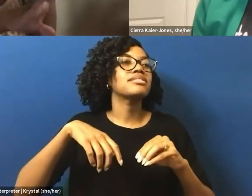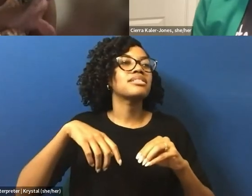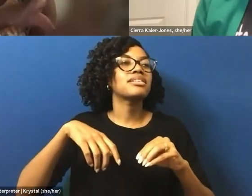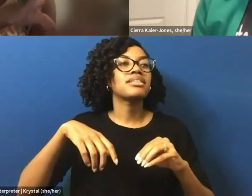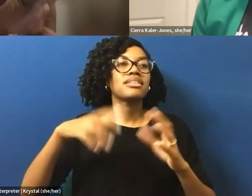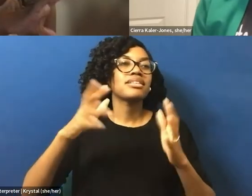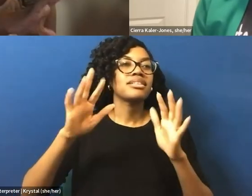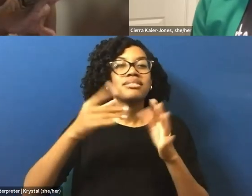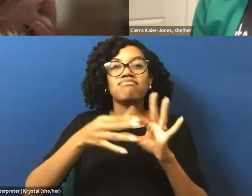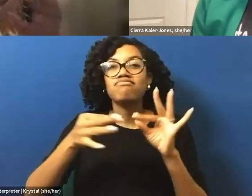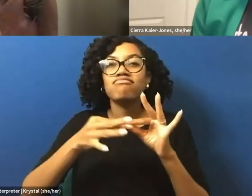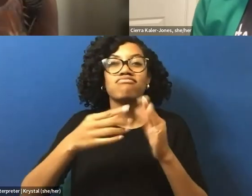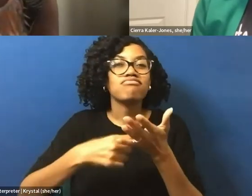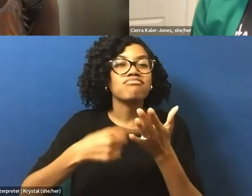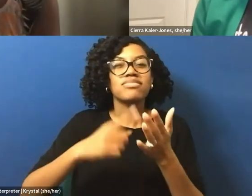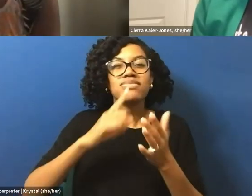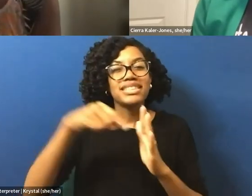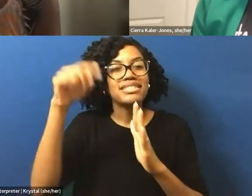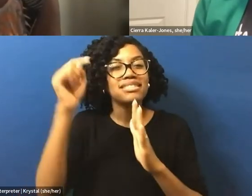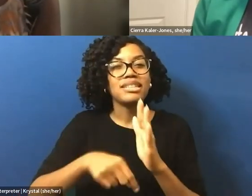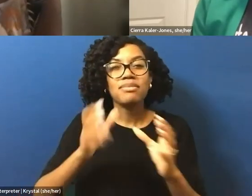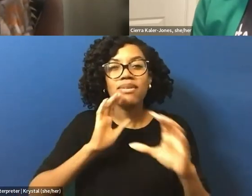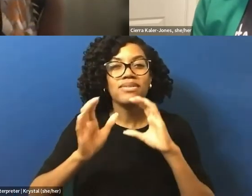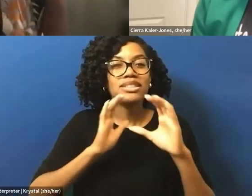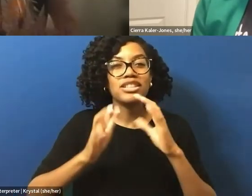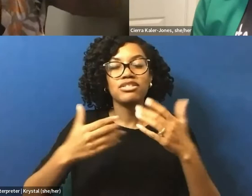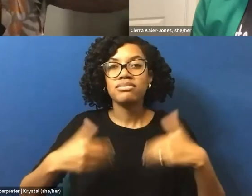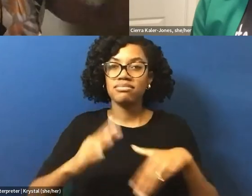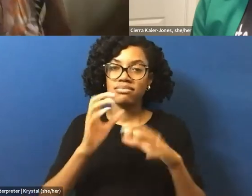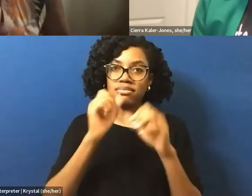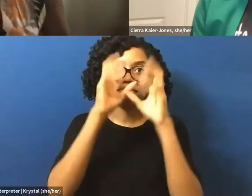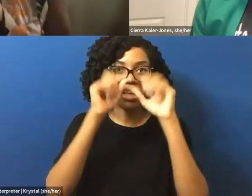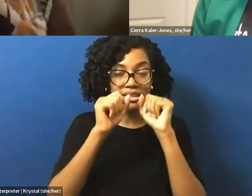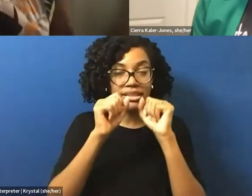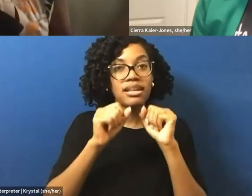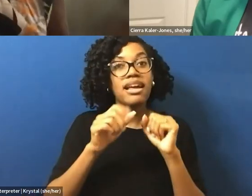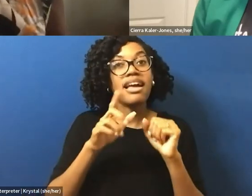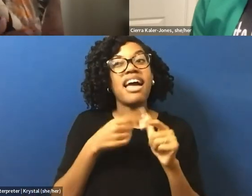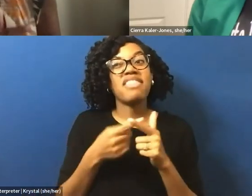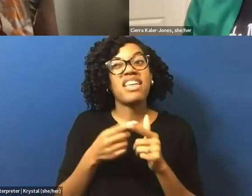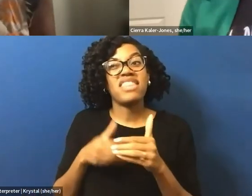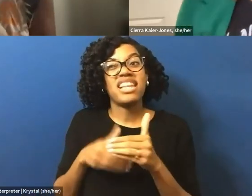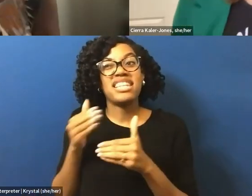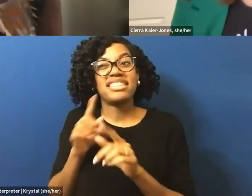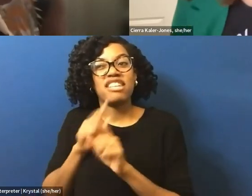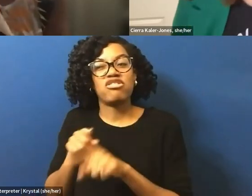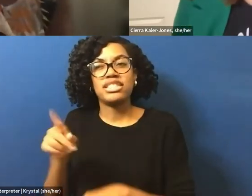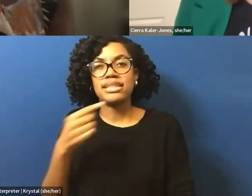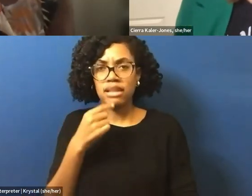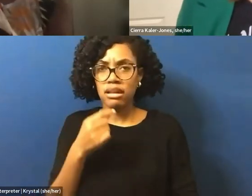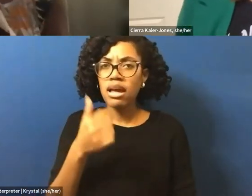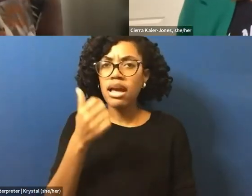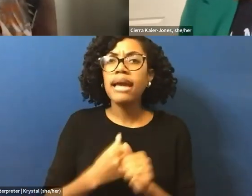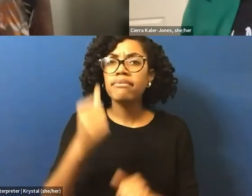terror in the American nation state. The next thing she'll be like, husbands for five women, right? And so,